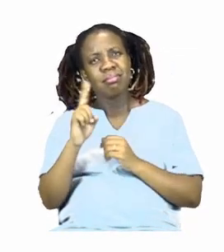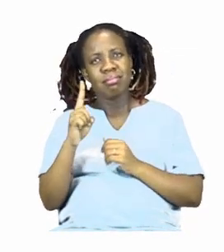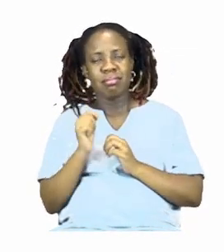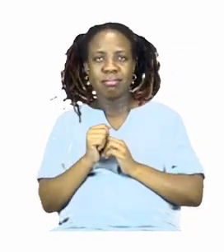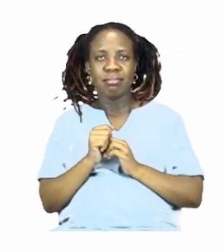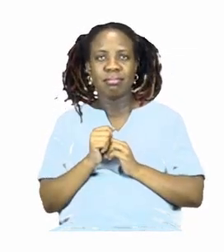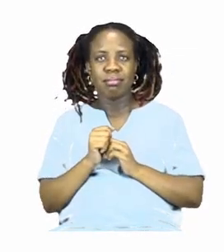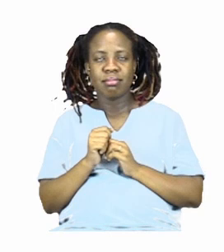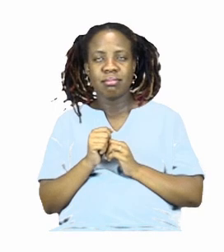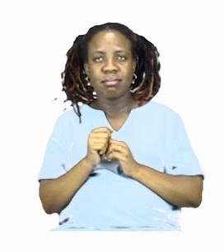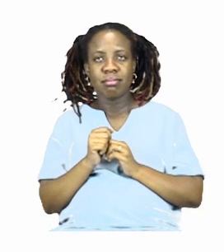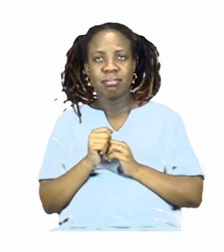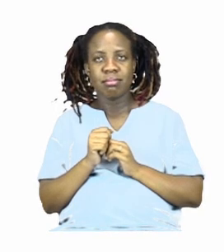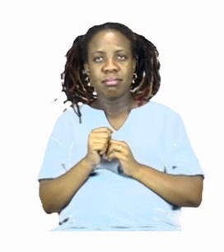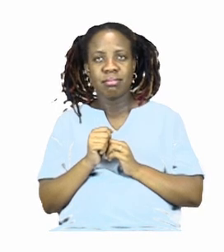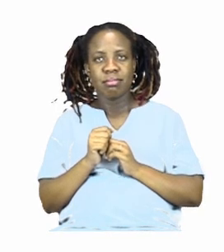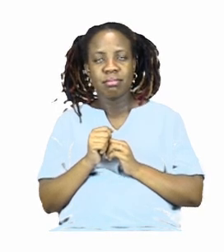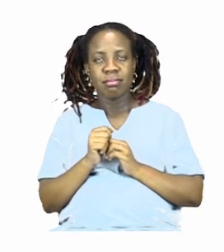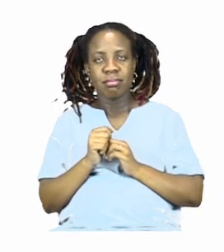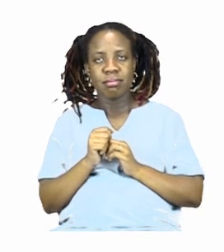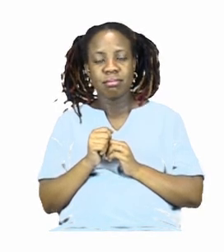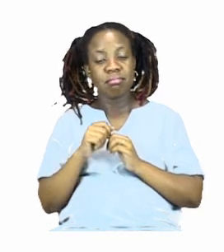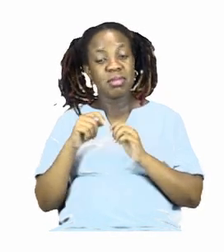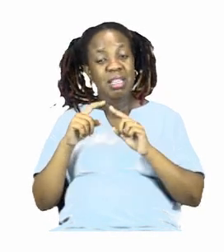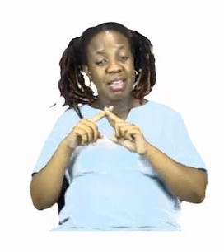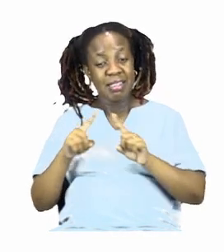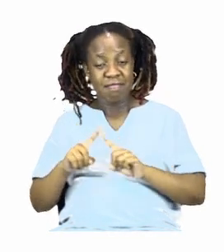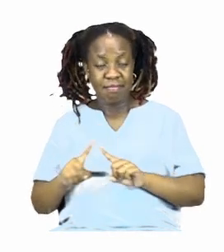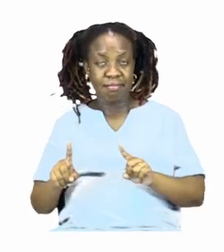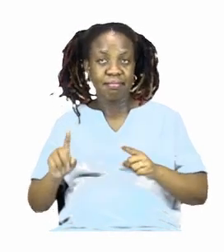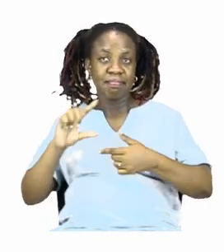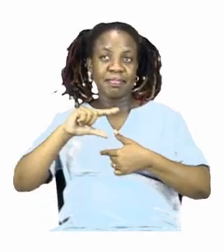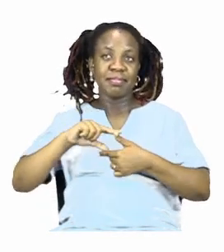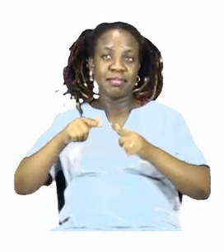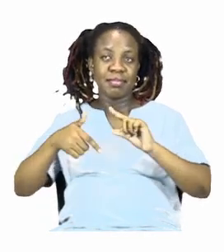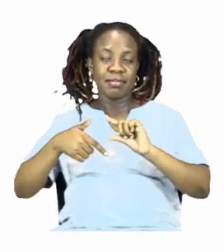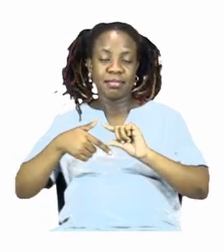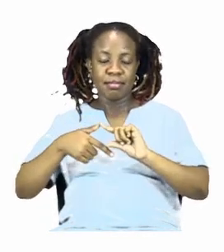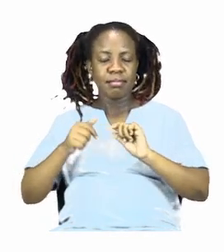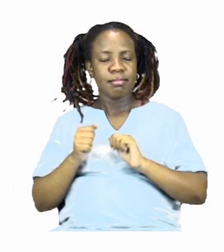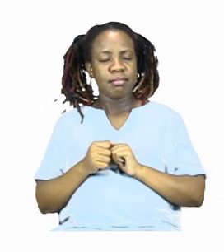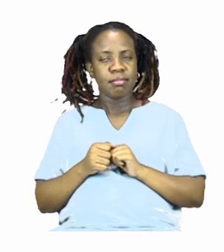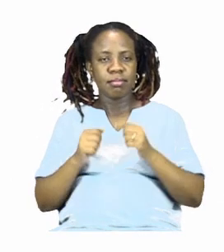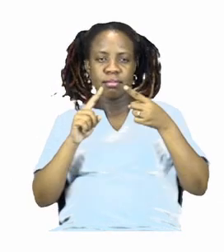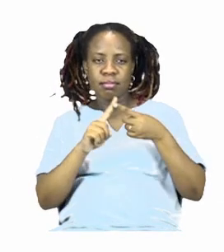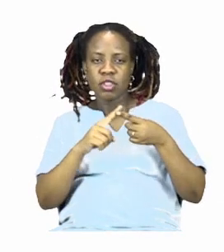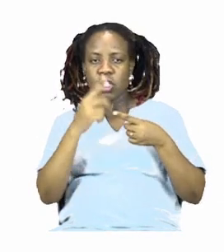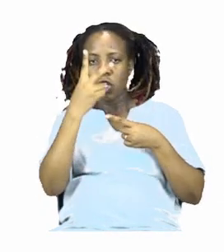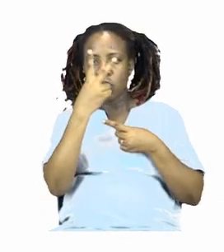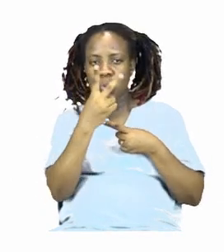we have to look at, or we'll be doing geometry. And today we are looking at 2D